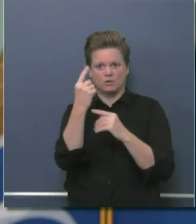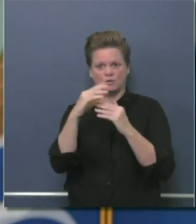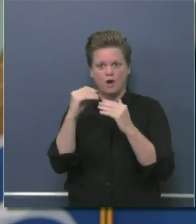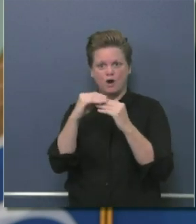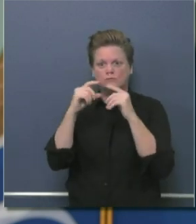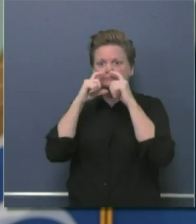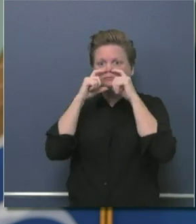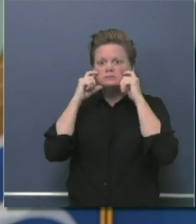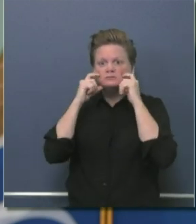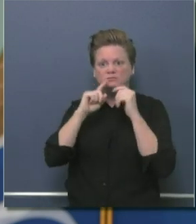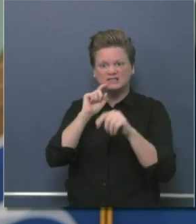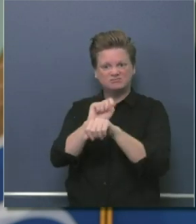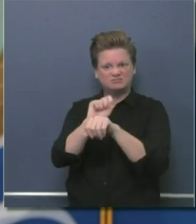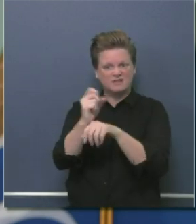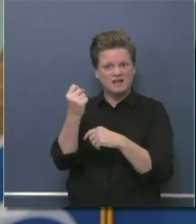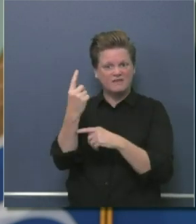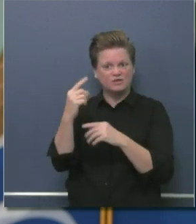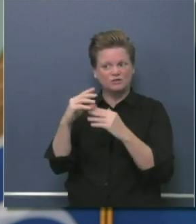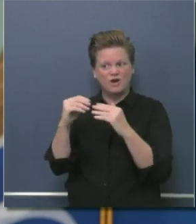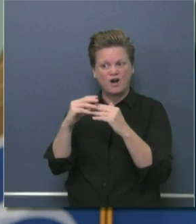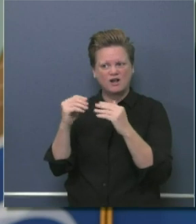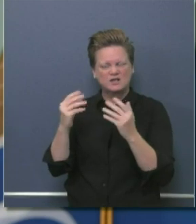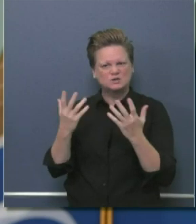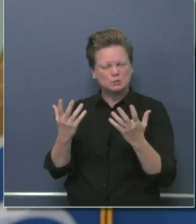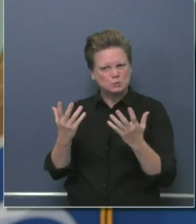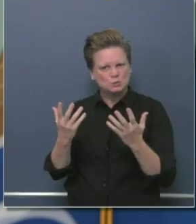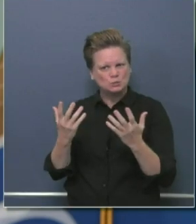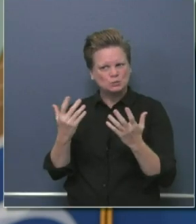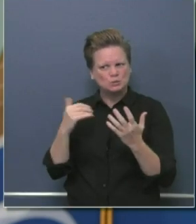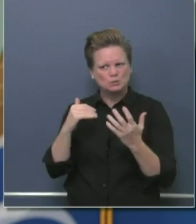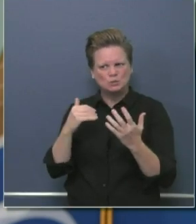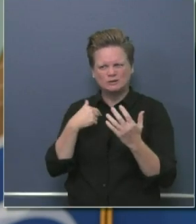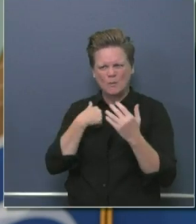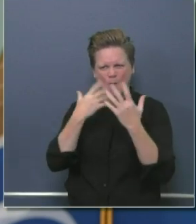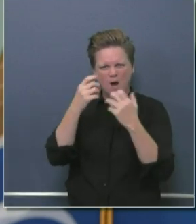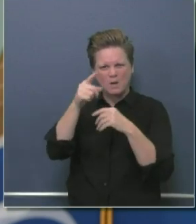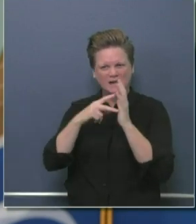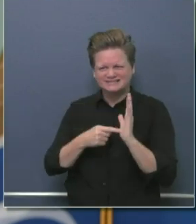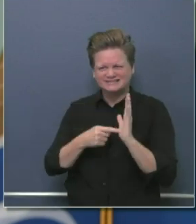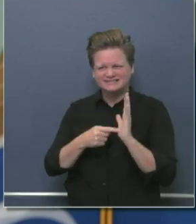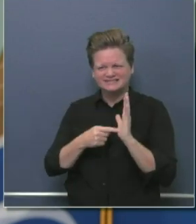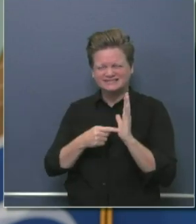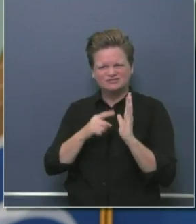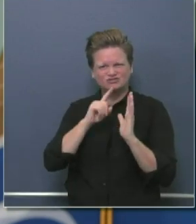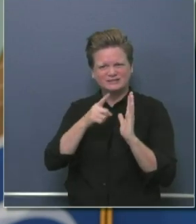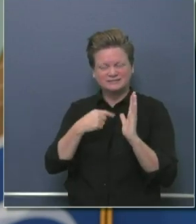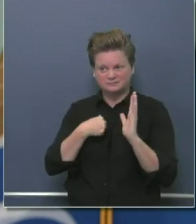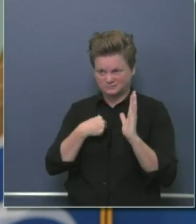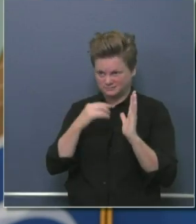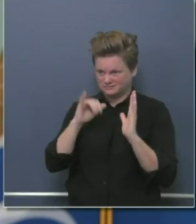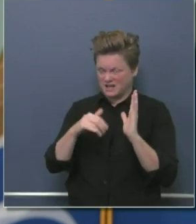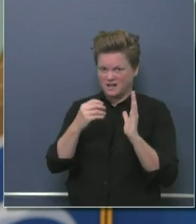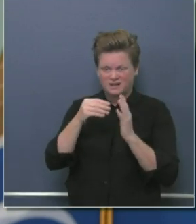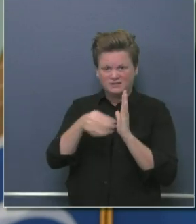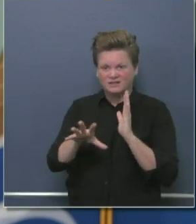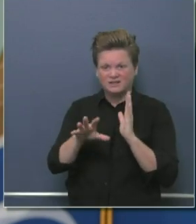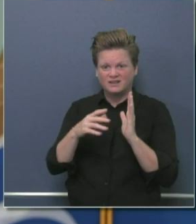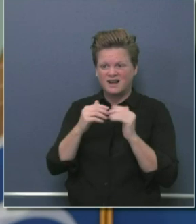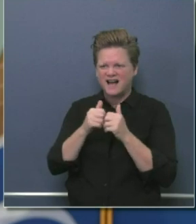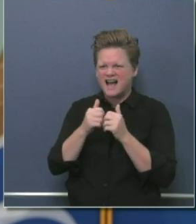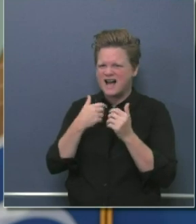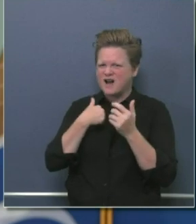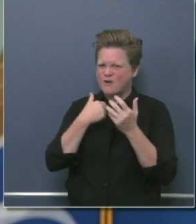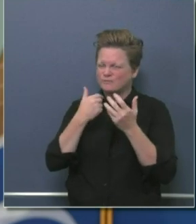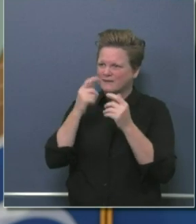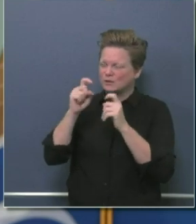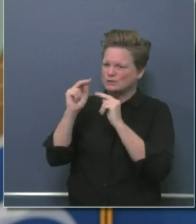federal government, $6, $7, $8 a mask. I just want you to contextualize when you see the contract, and so we want to share it with you. And when you see it this